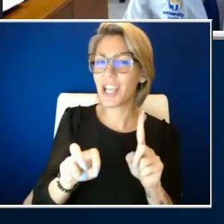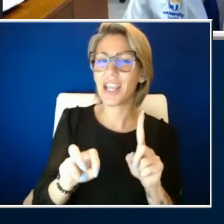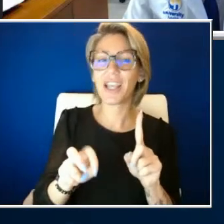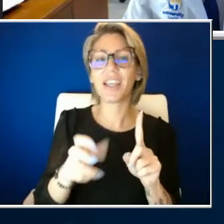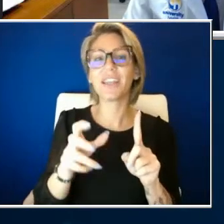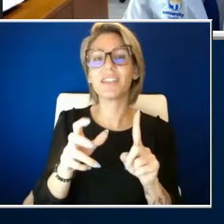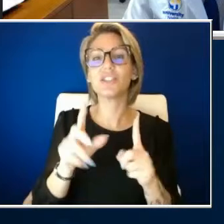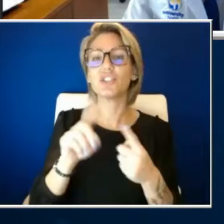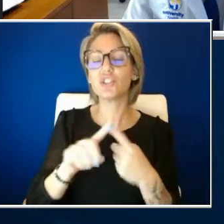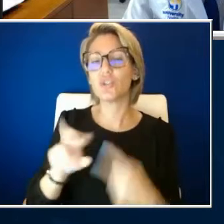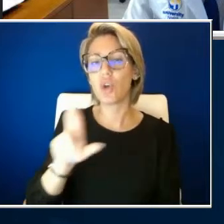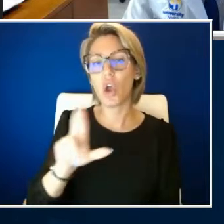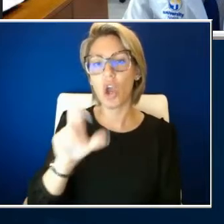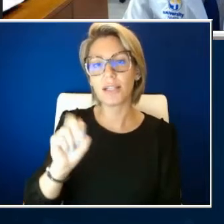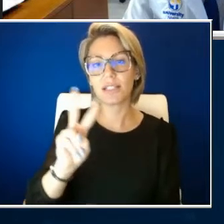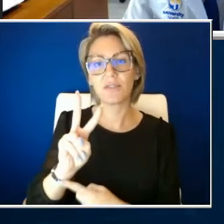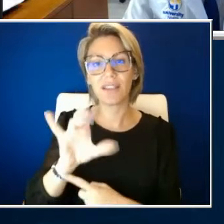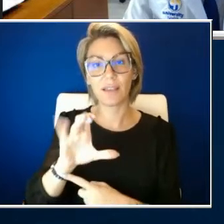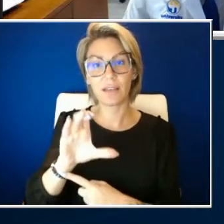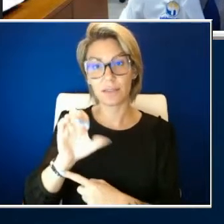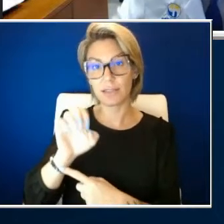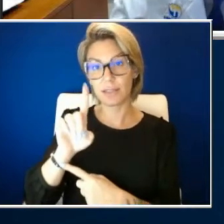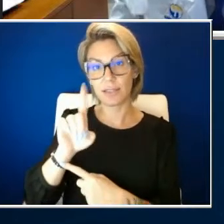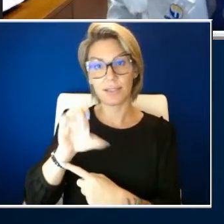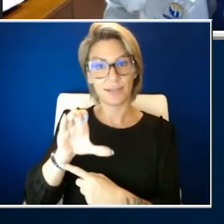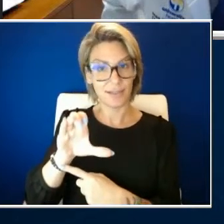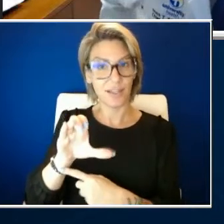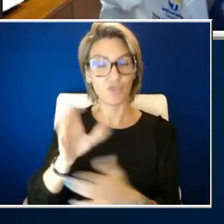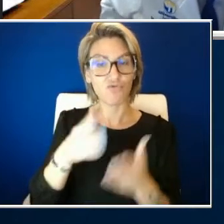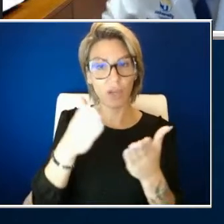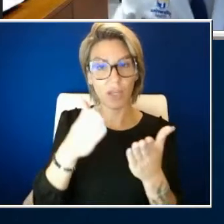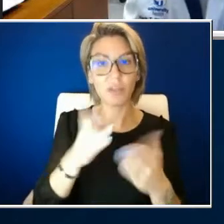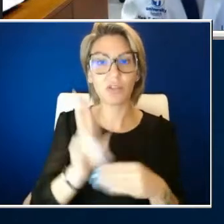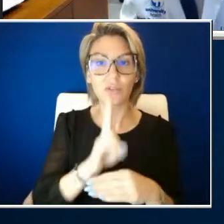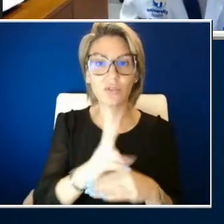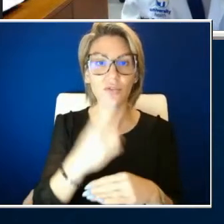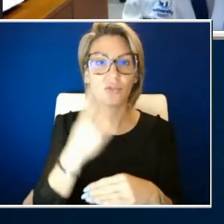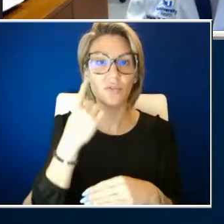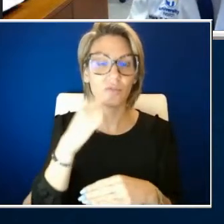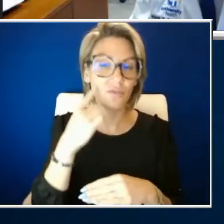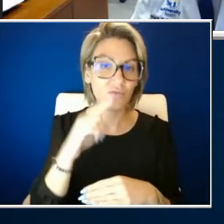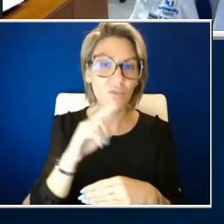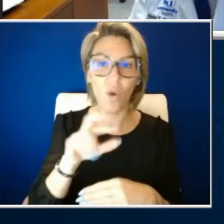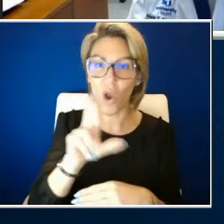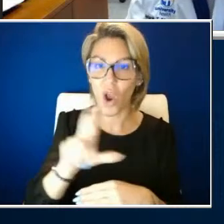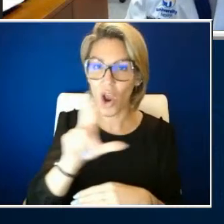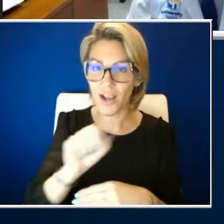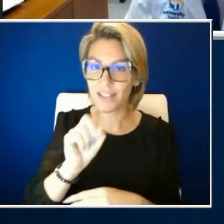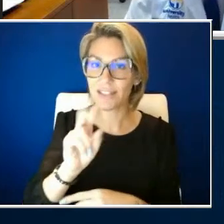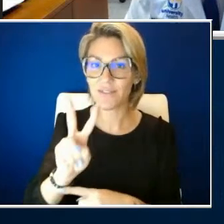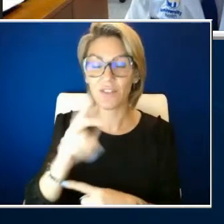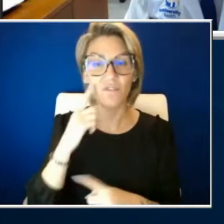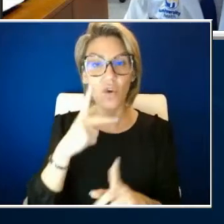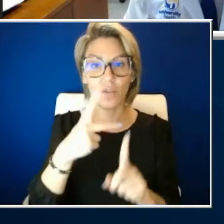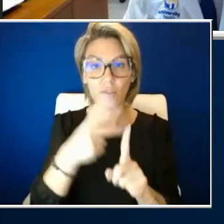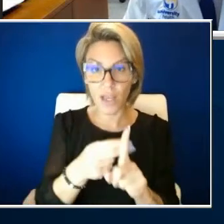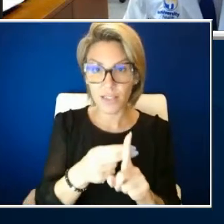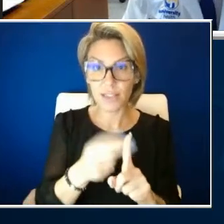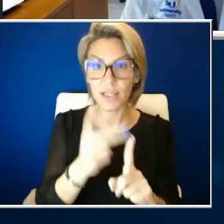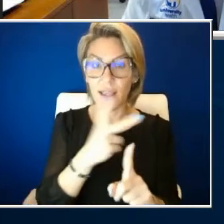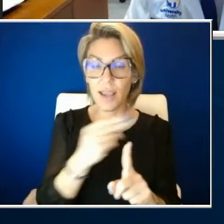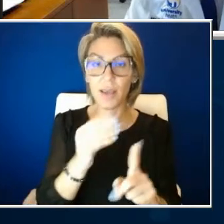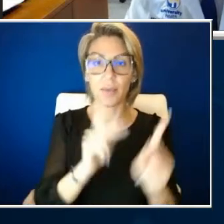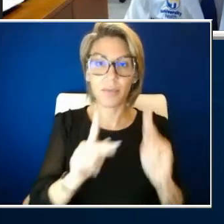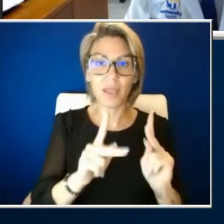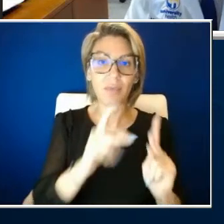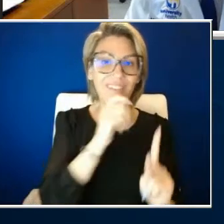The CDC recently updated its recommendation of the use of respiratory syncytial virus for vaccines in people ages 60